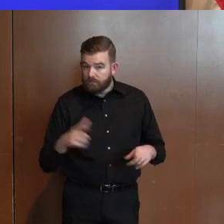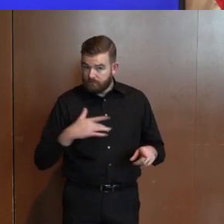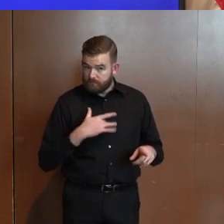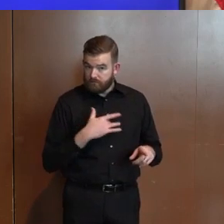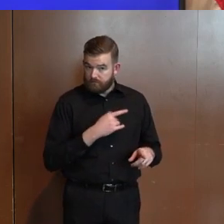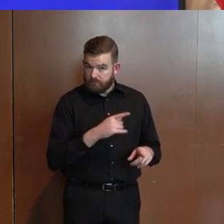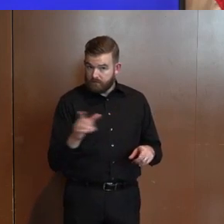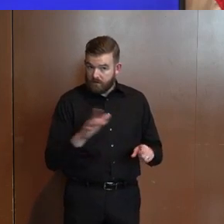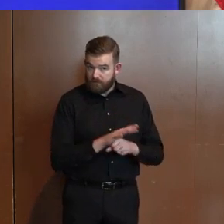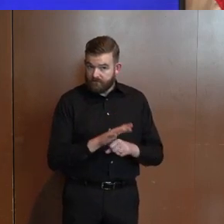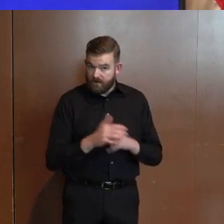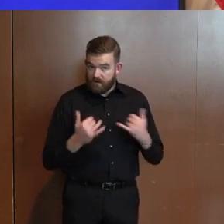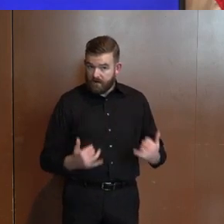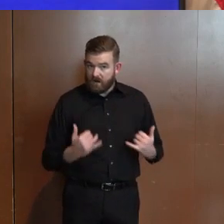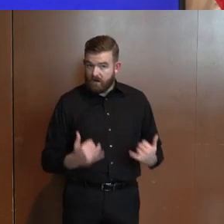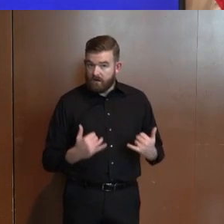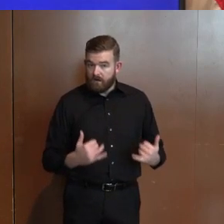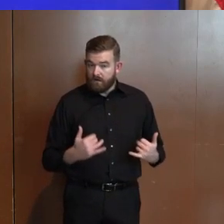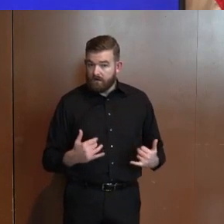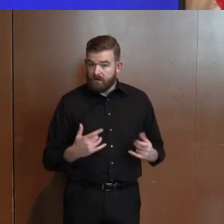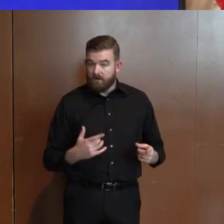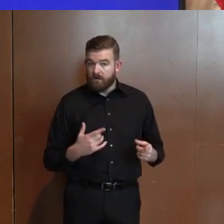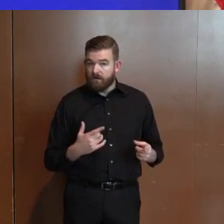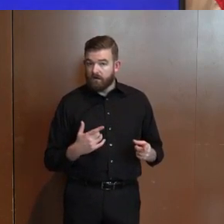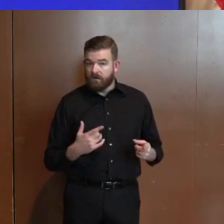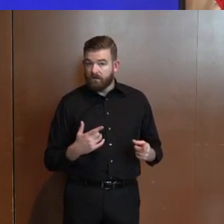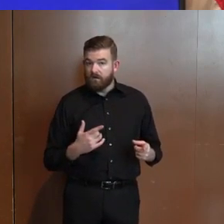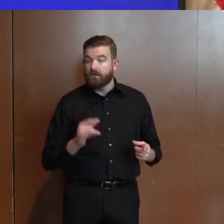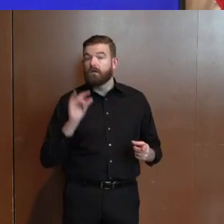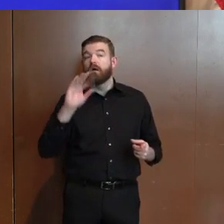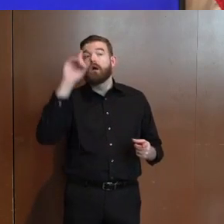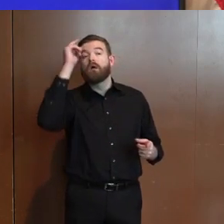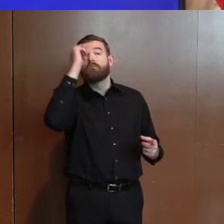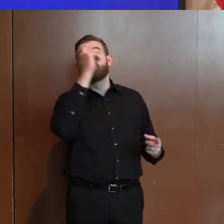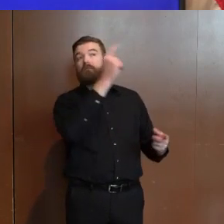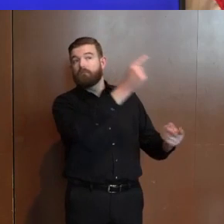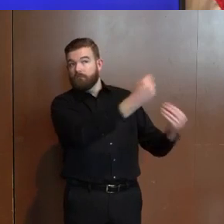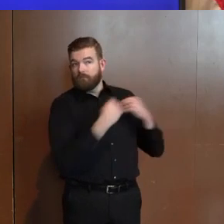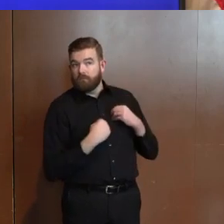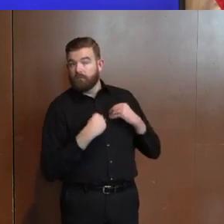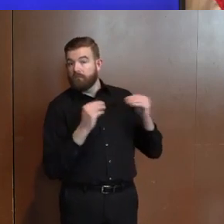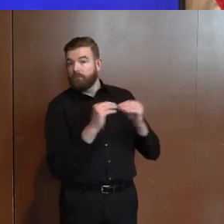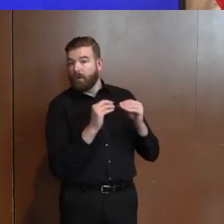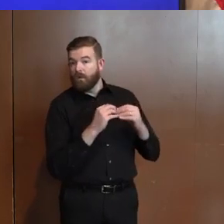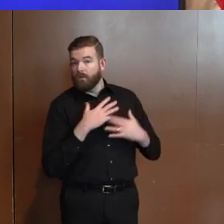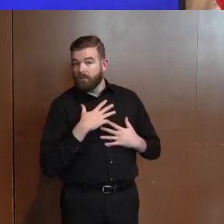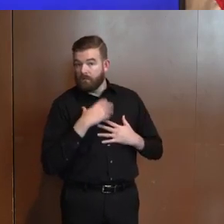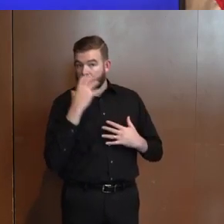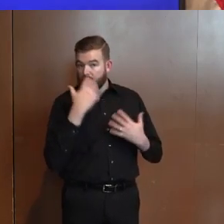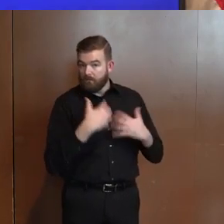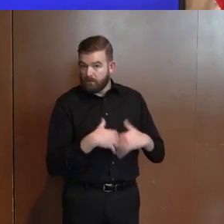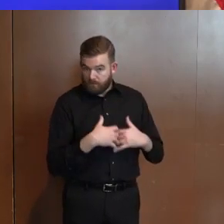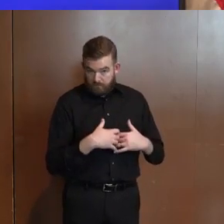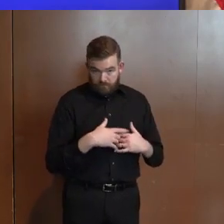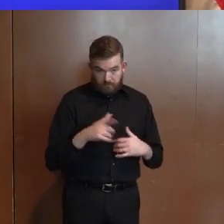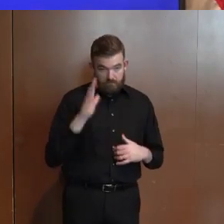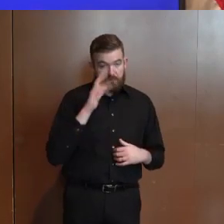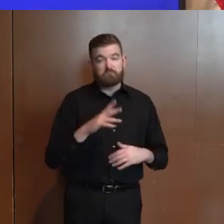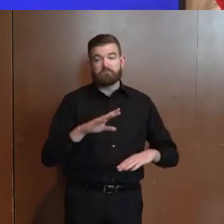with what may come through, then you will be comfortable? Is that it, Elise? To John's